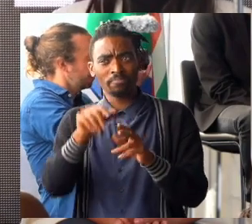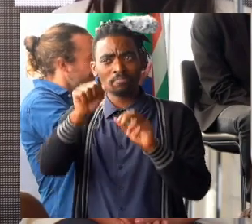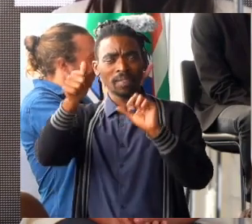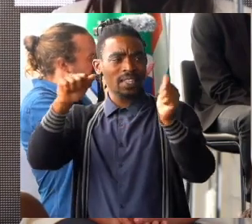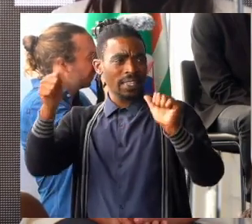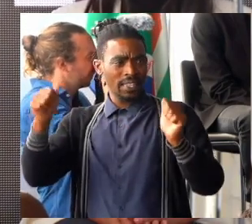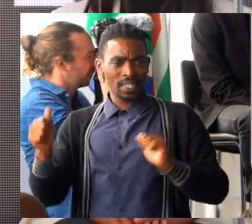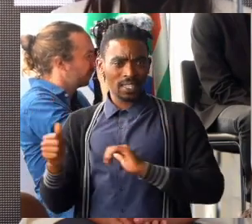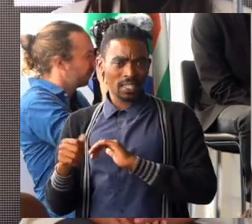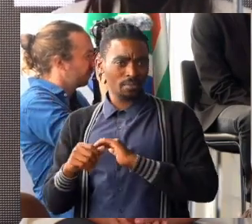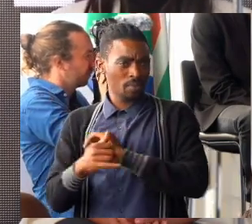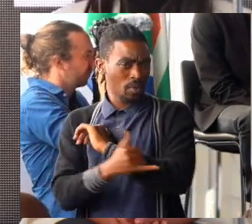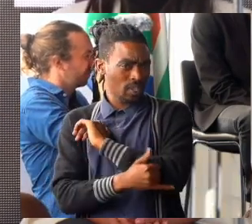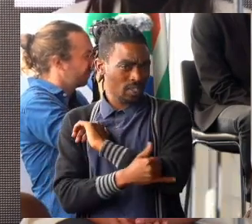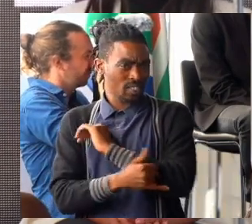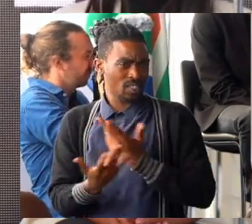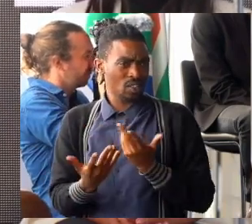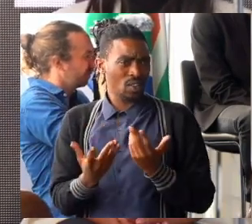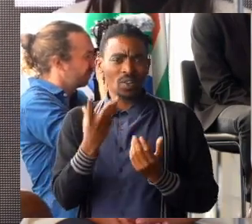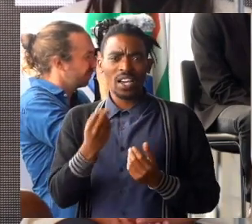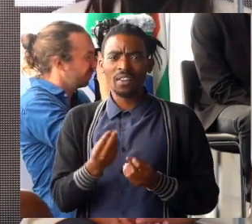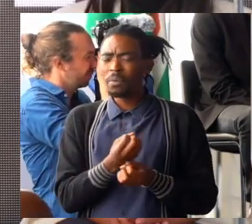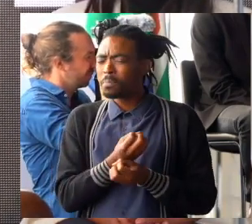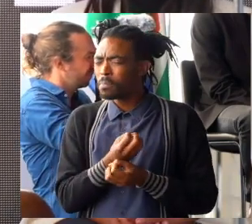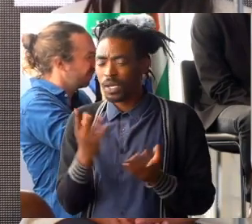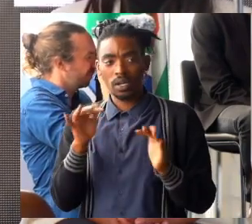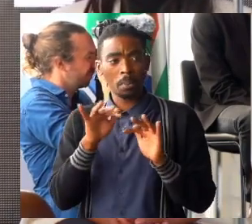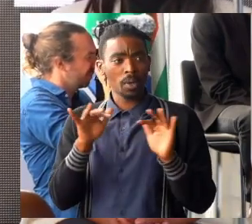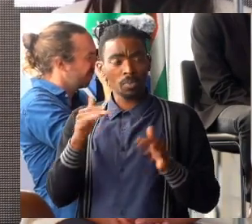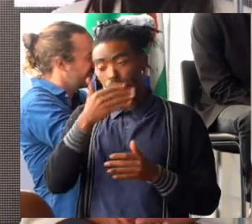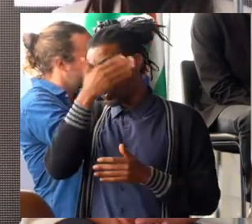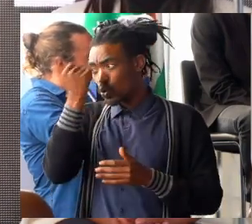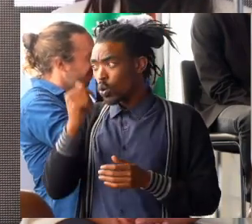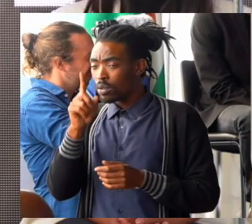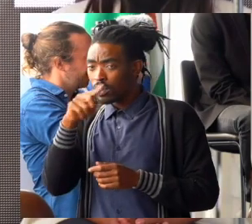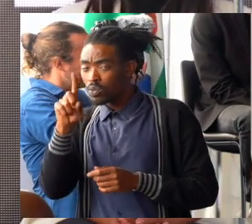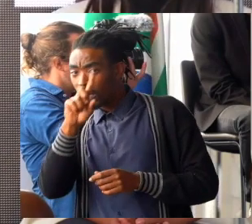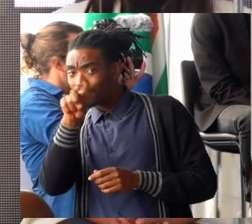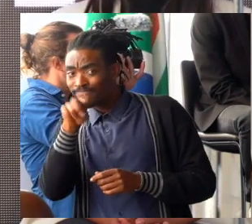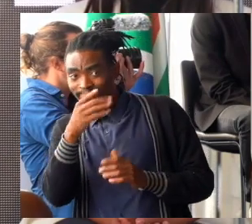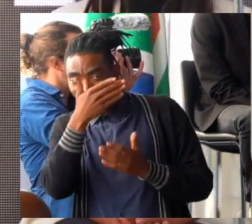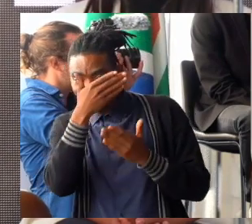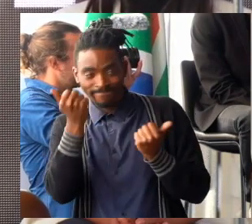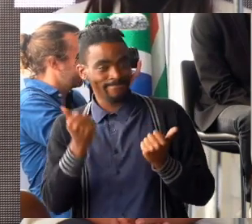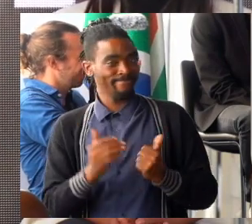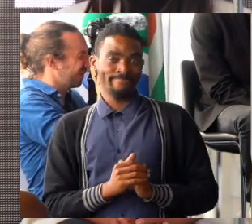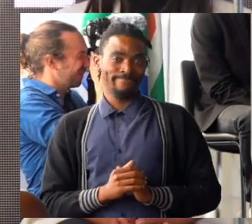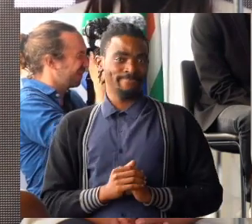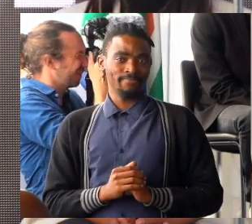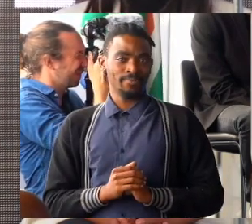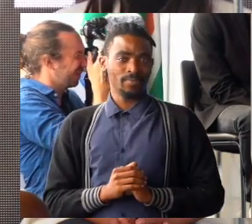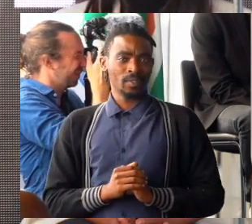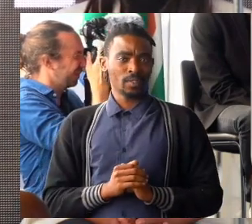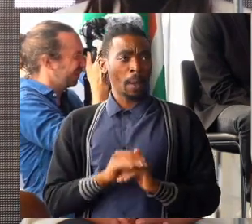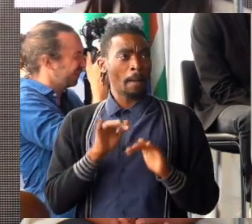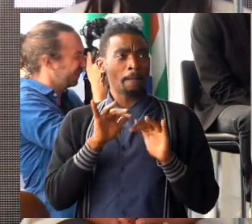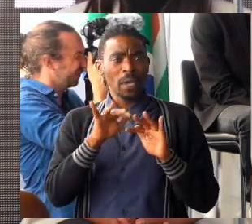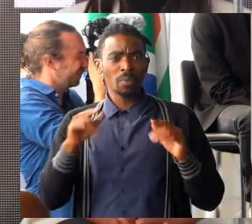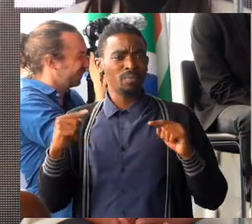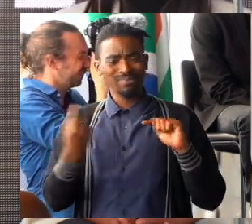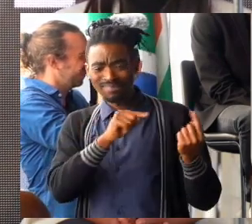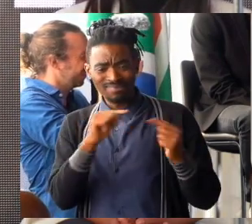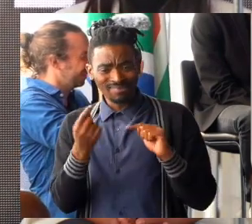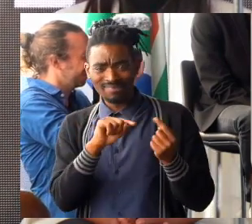We now have too many people with no sense of what is right and wrong anymore. People who argue until they blue in the